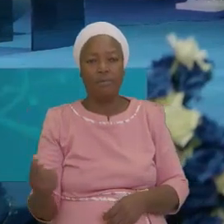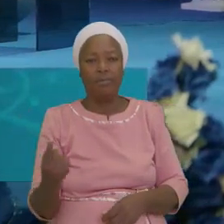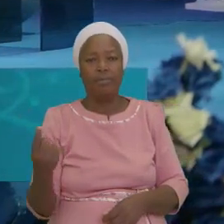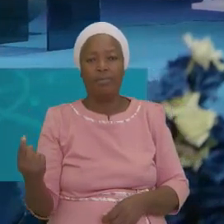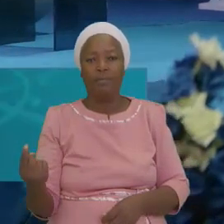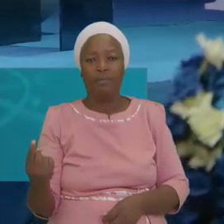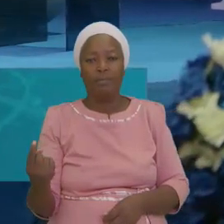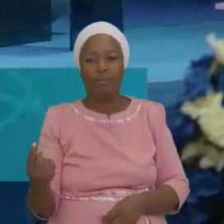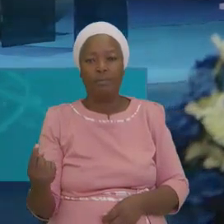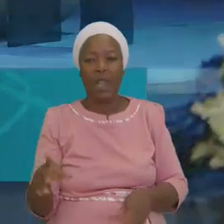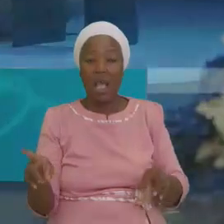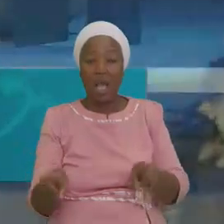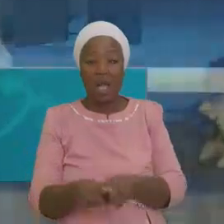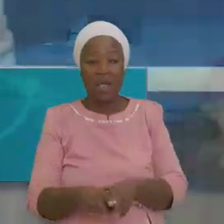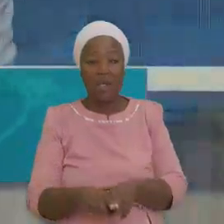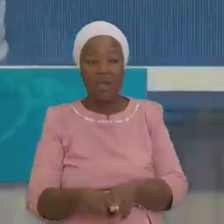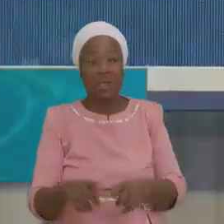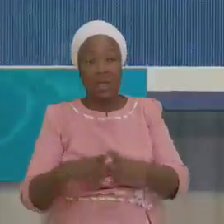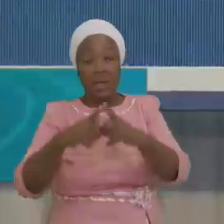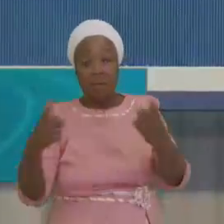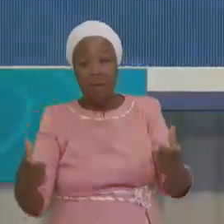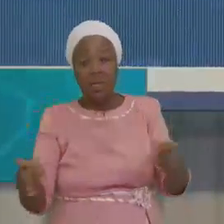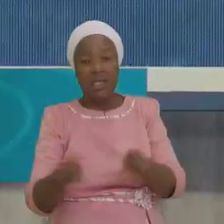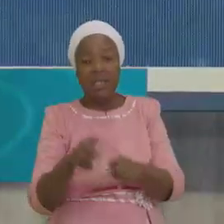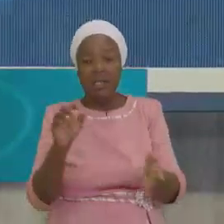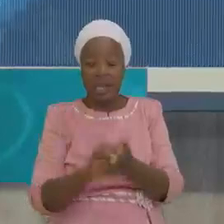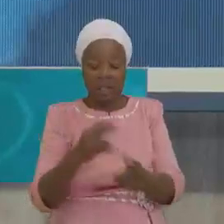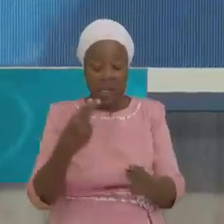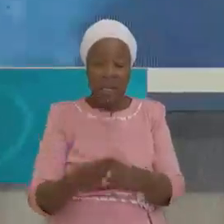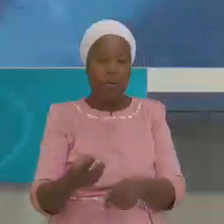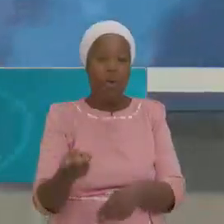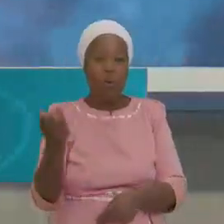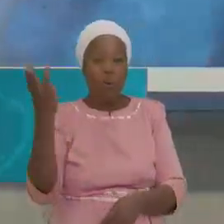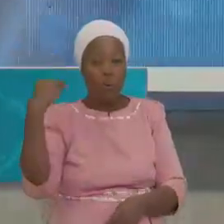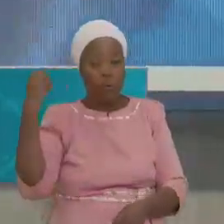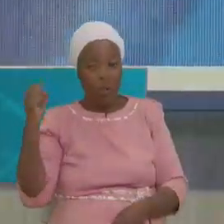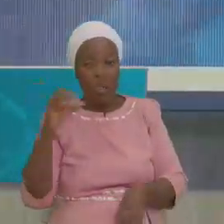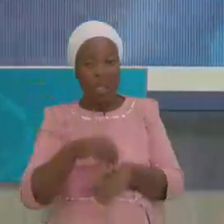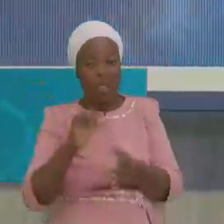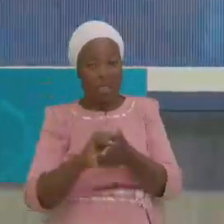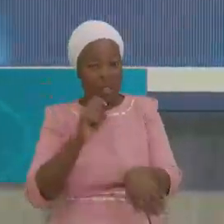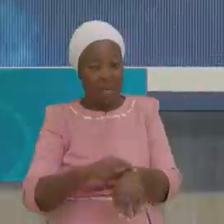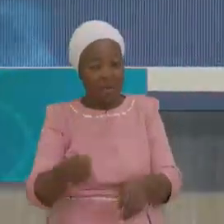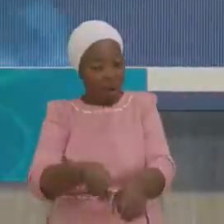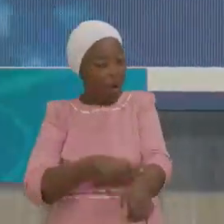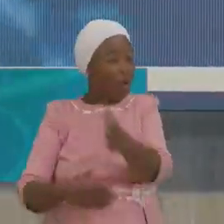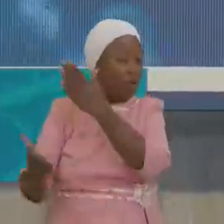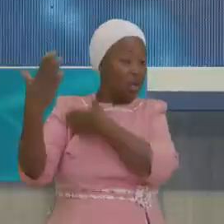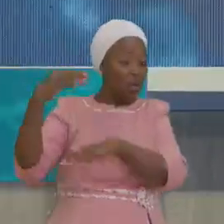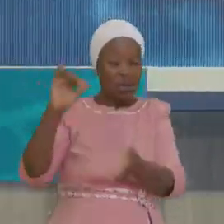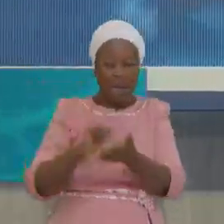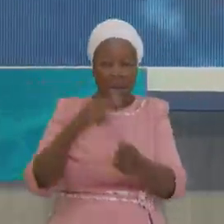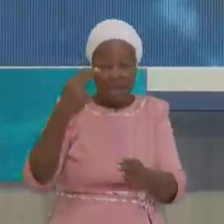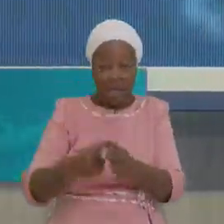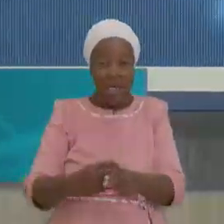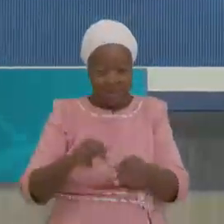As mighty as that name was at that time, long ago, that name